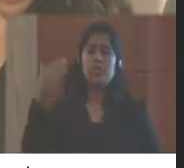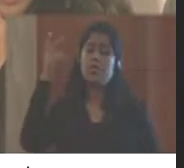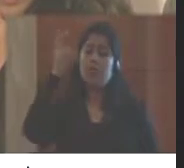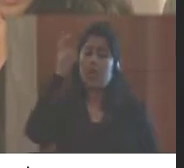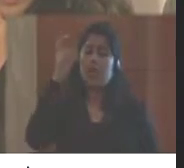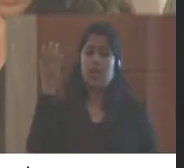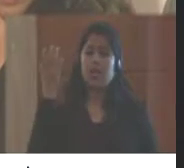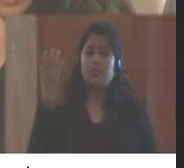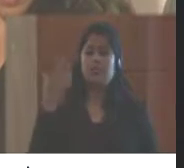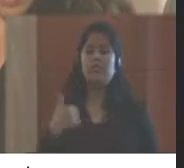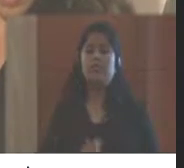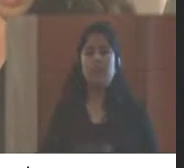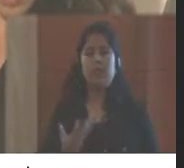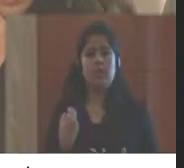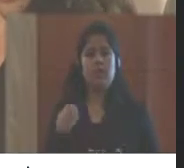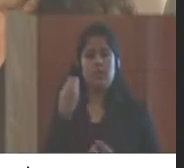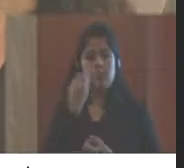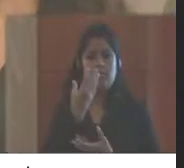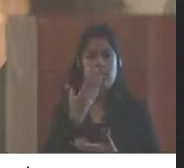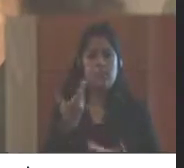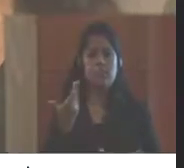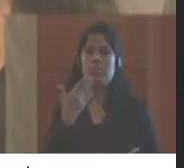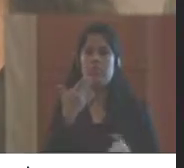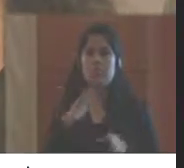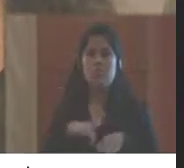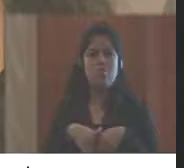out. I would like to say